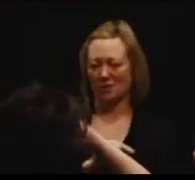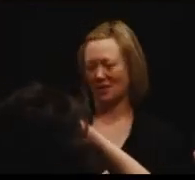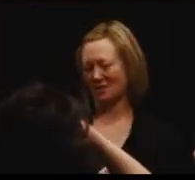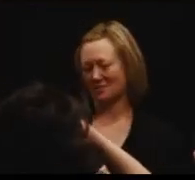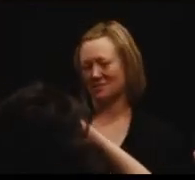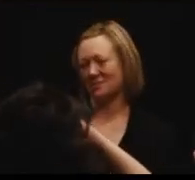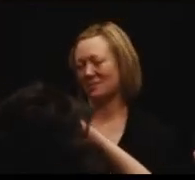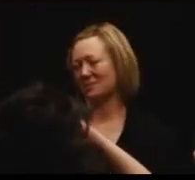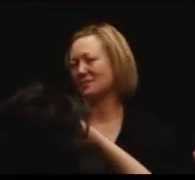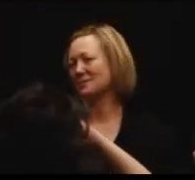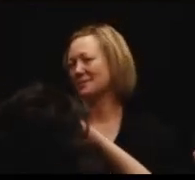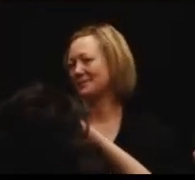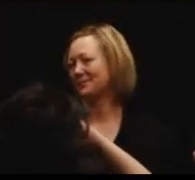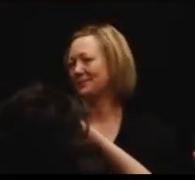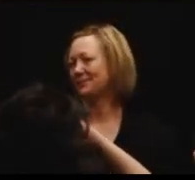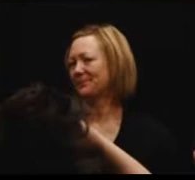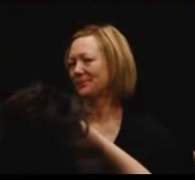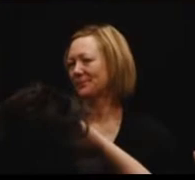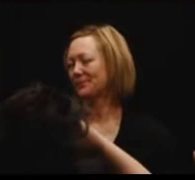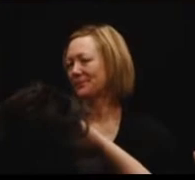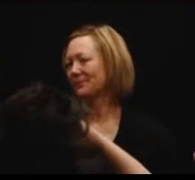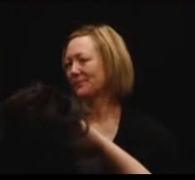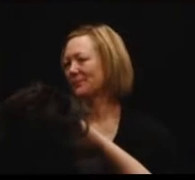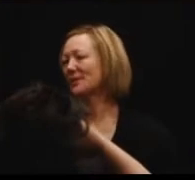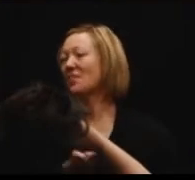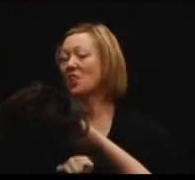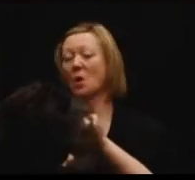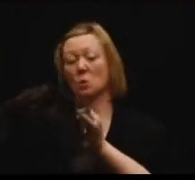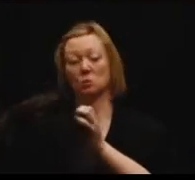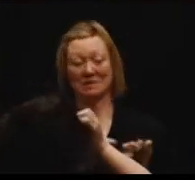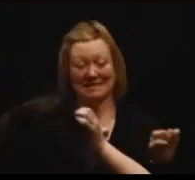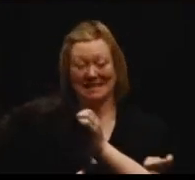gave those schemes also gave great management skills.